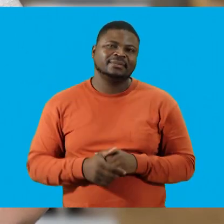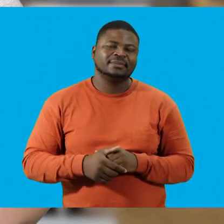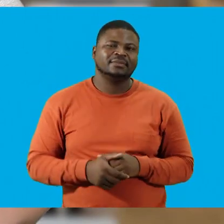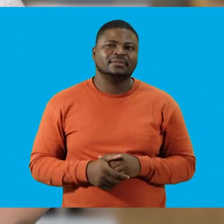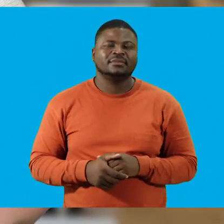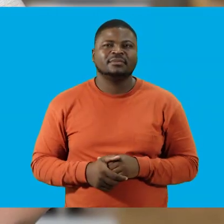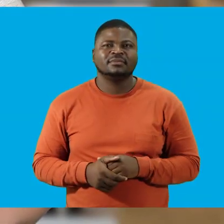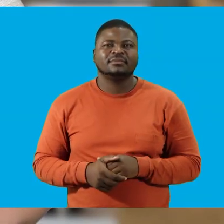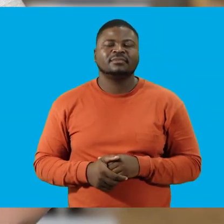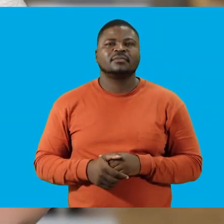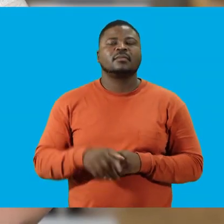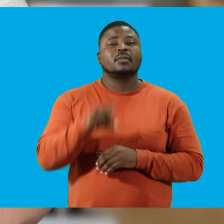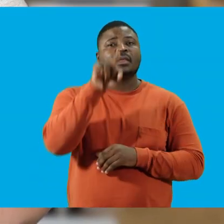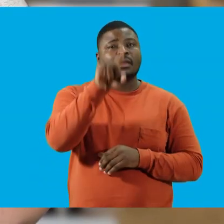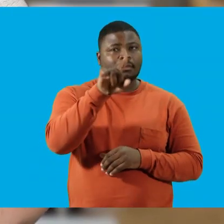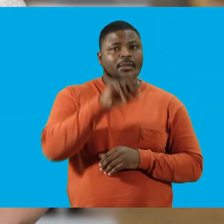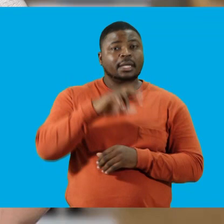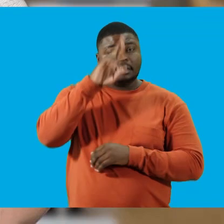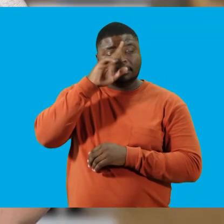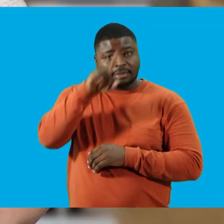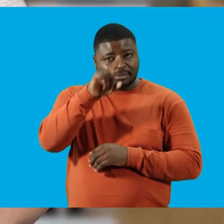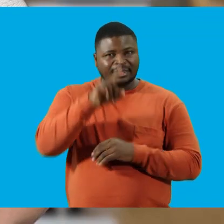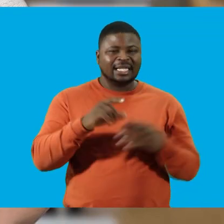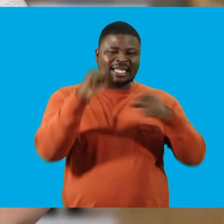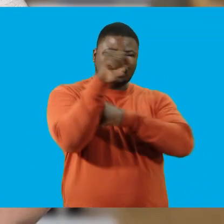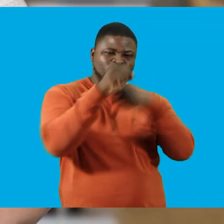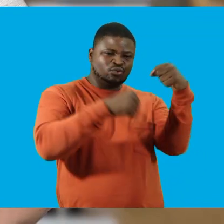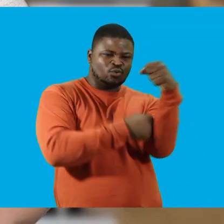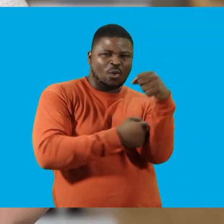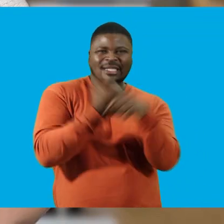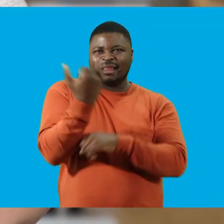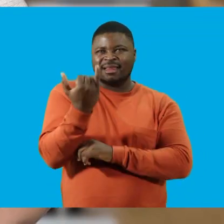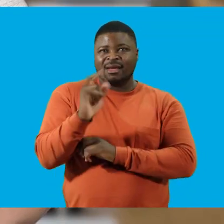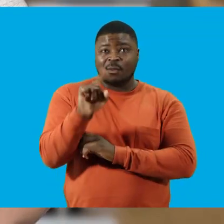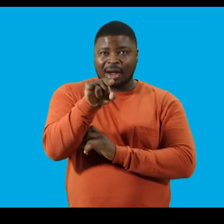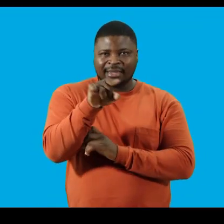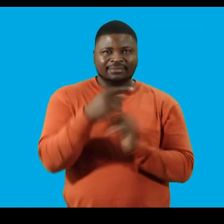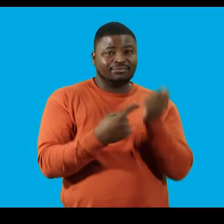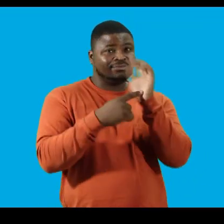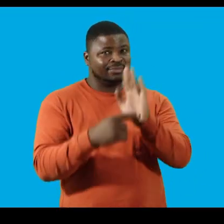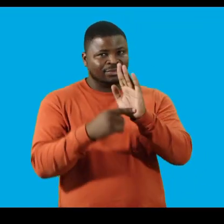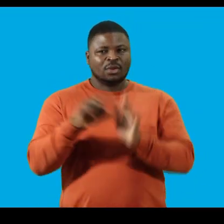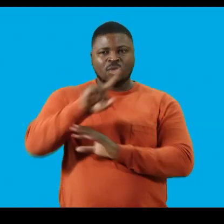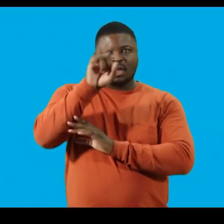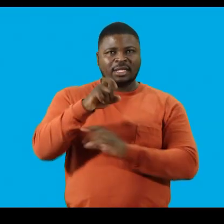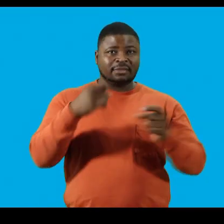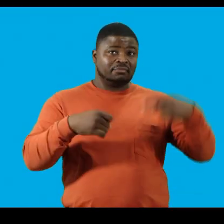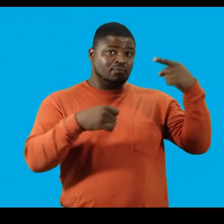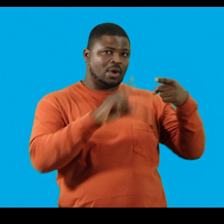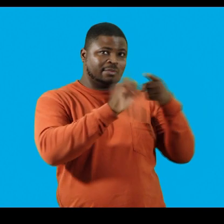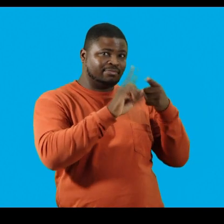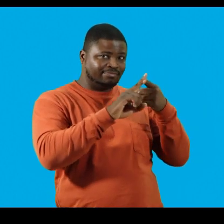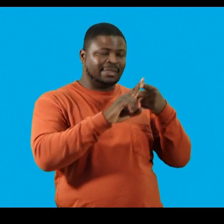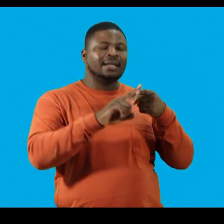examiner. Now, the overall structure of Paper 2 will be as follows. Question 1